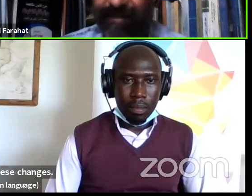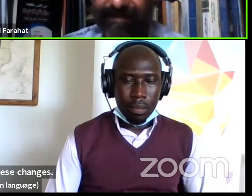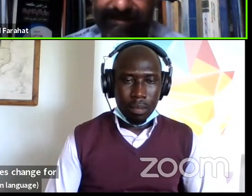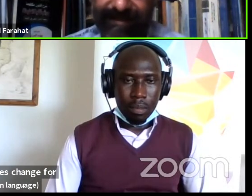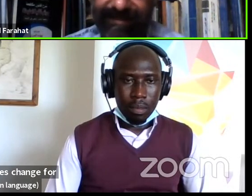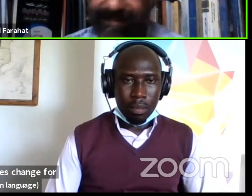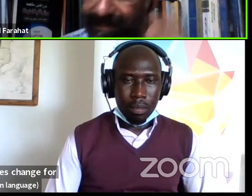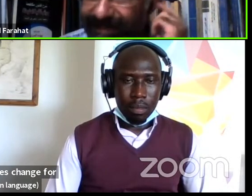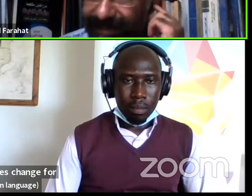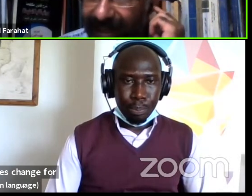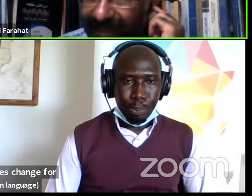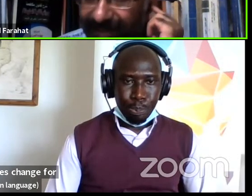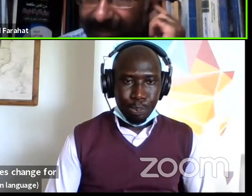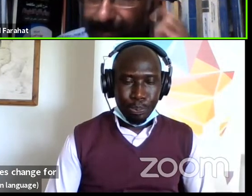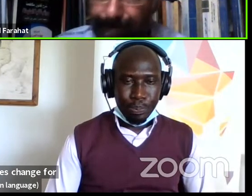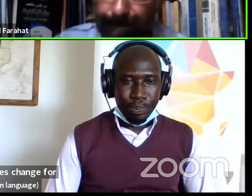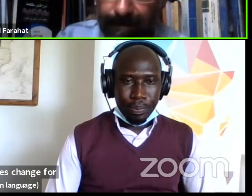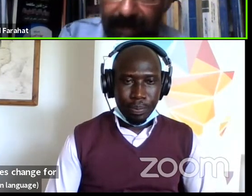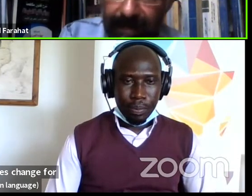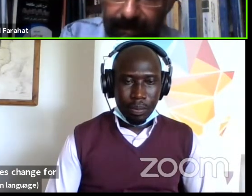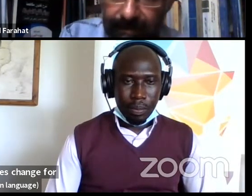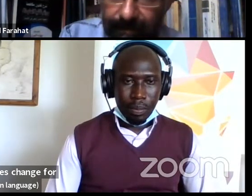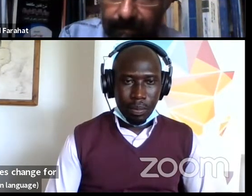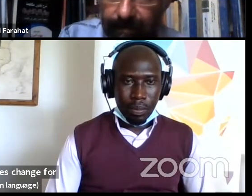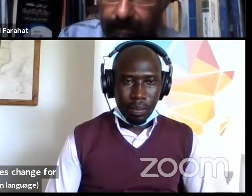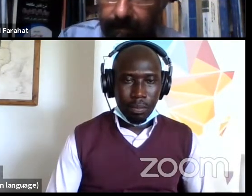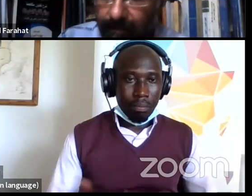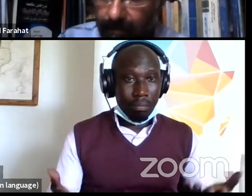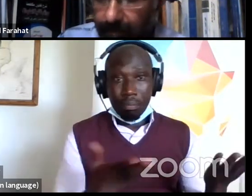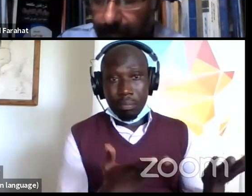Yes, you can guide. Yeah.